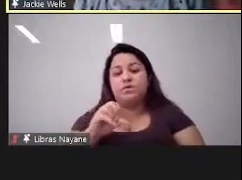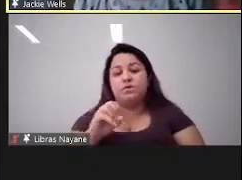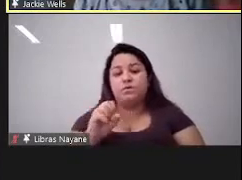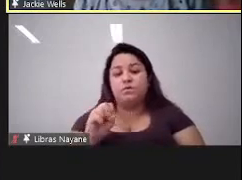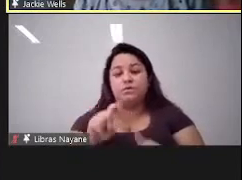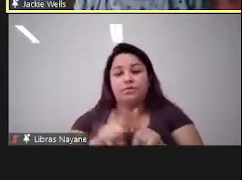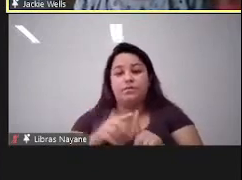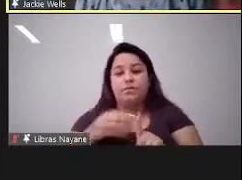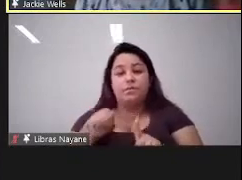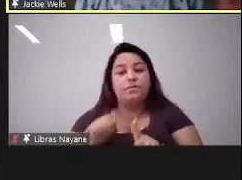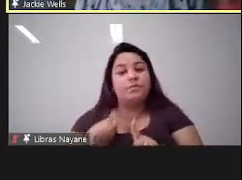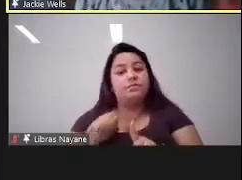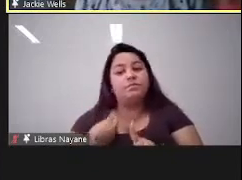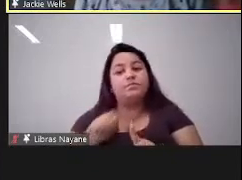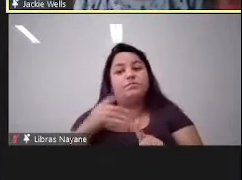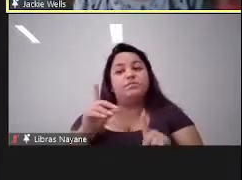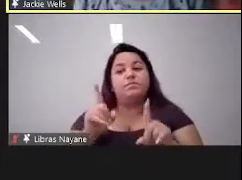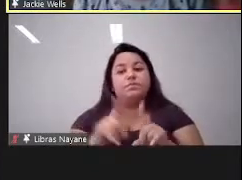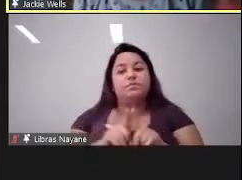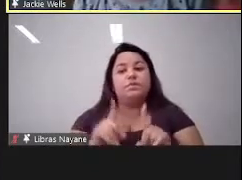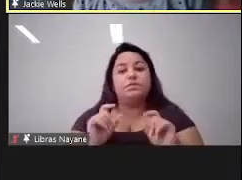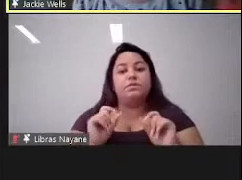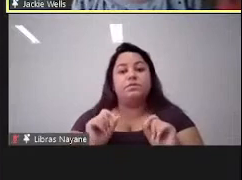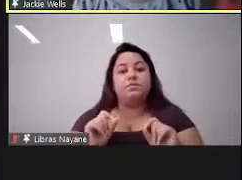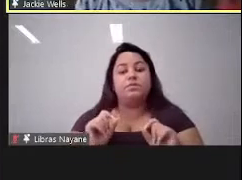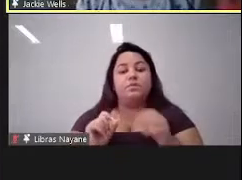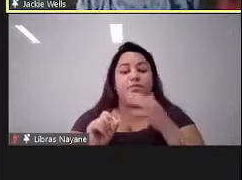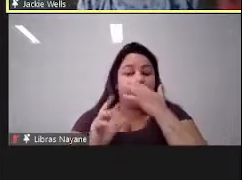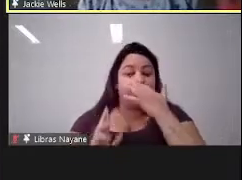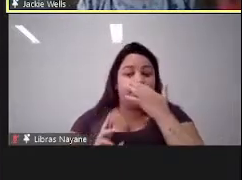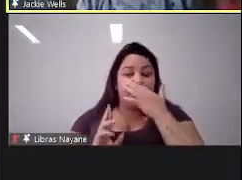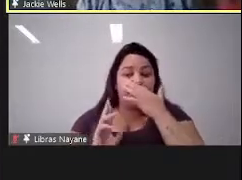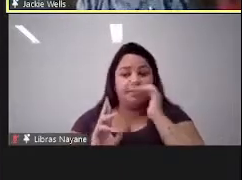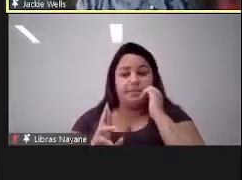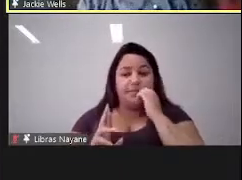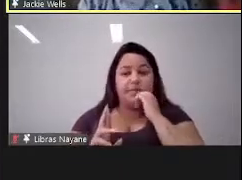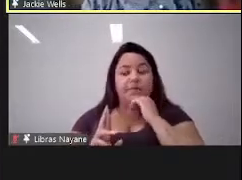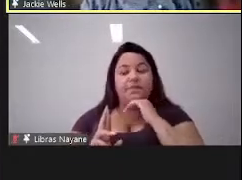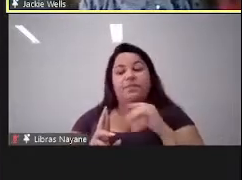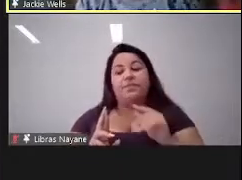the representative body for pension funds in the UK,